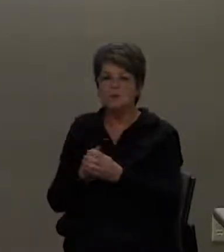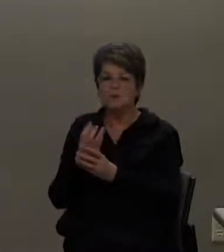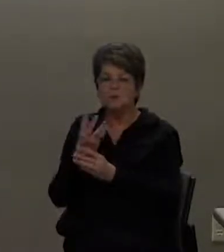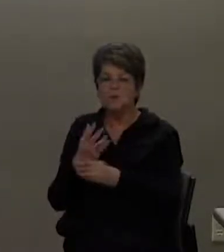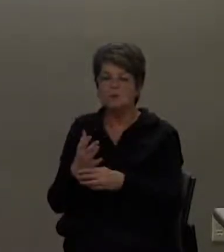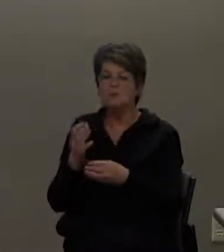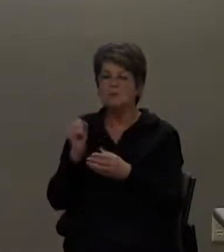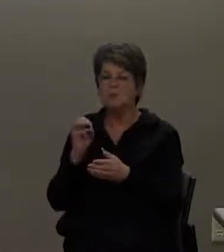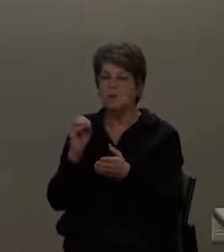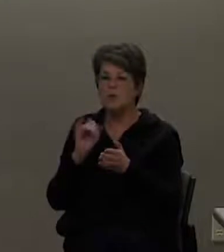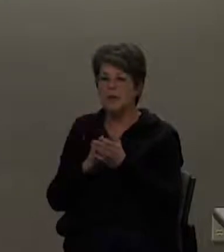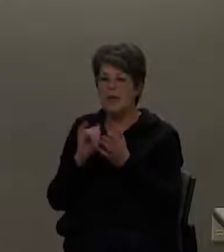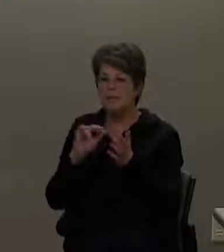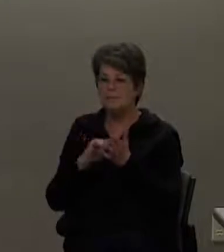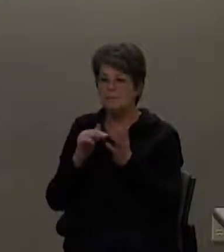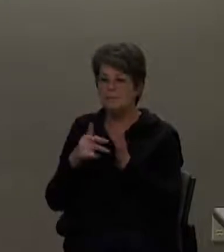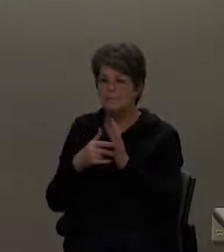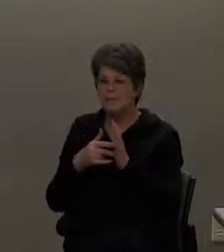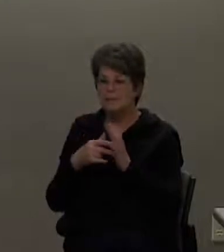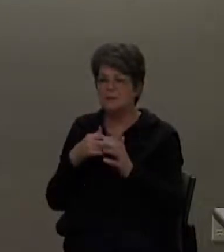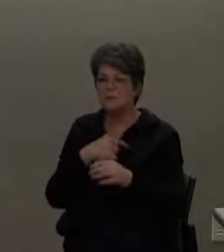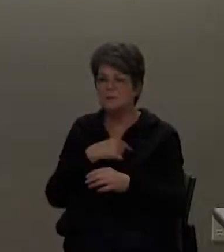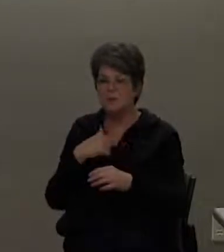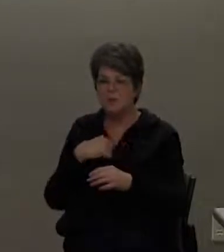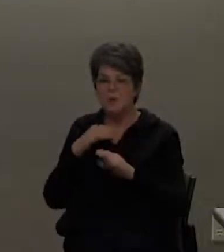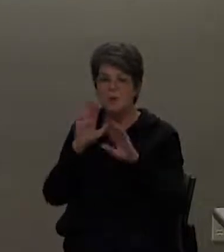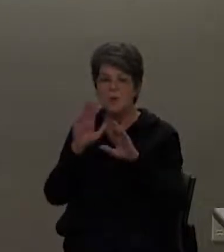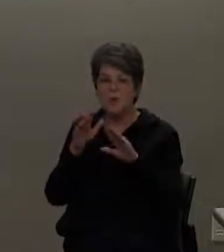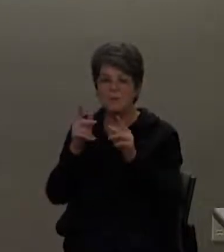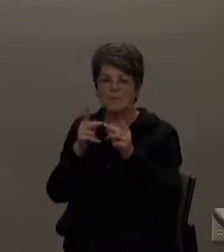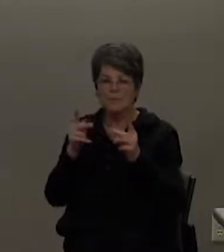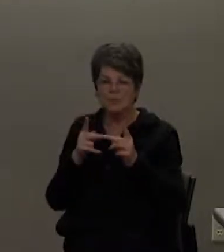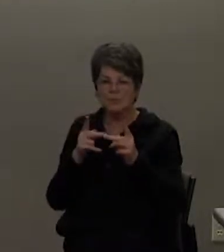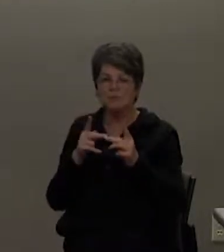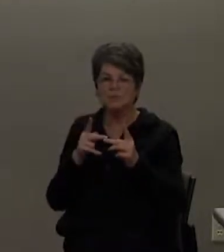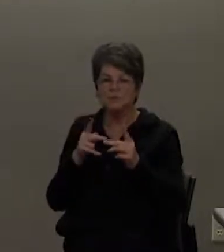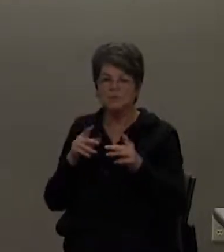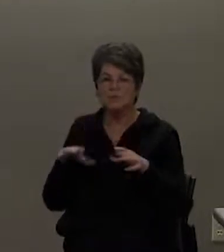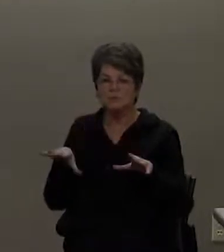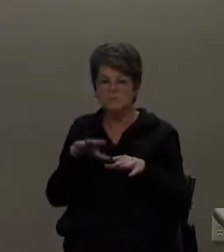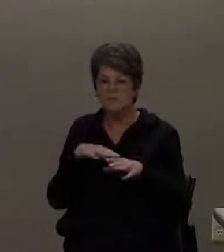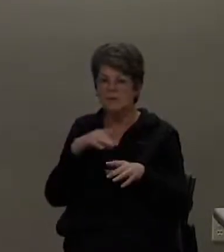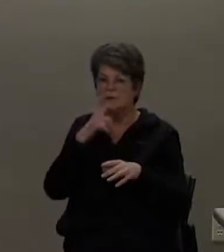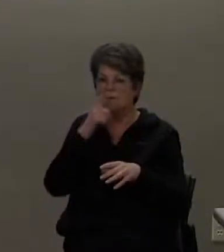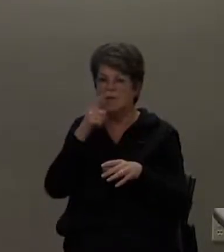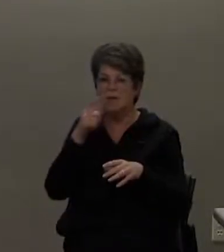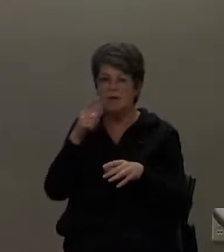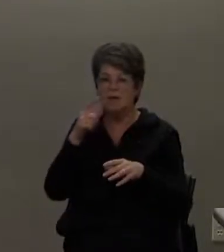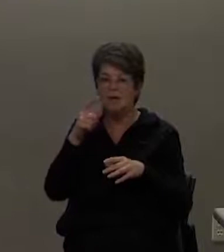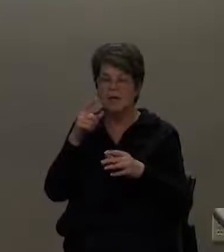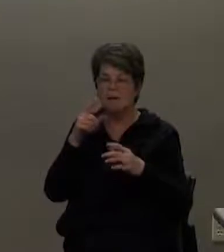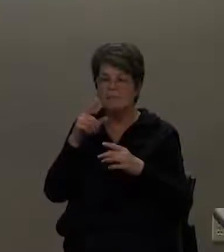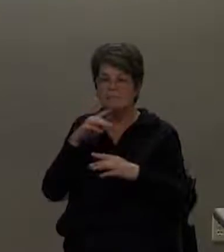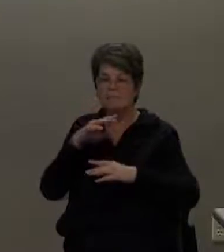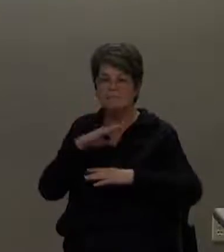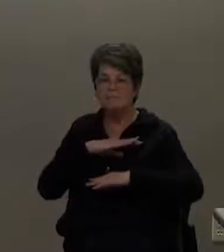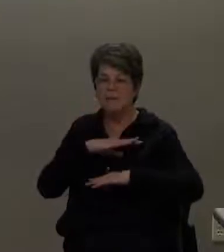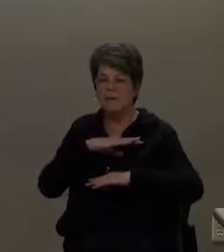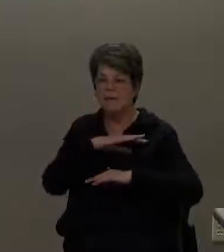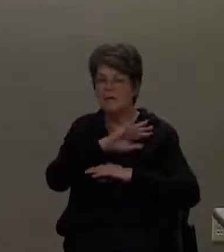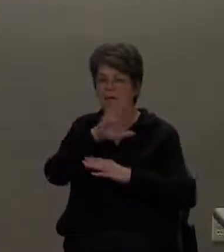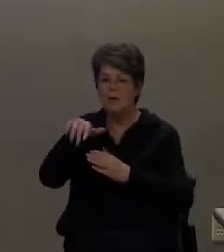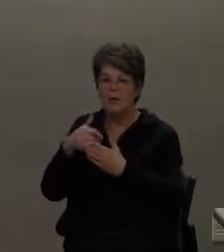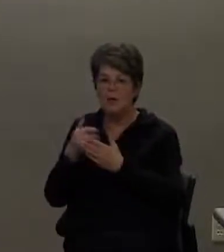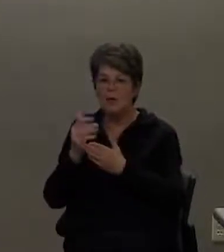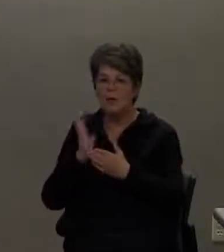the implications, we are well positioned regionally, but we do not lead all of our primary competition. That's not necessarily a bad